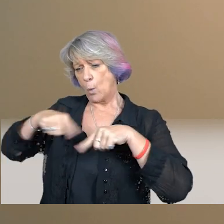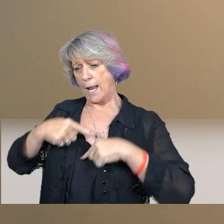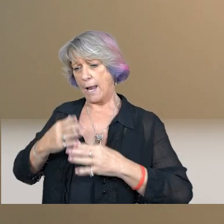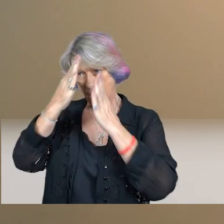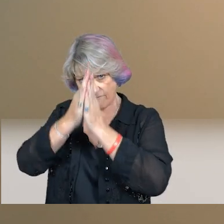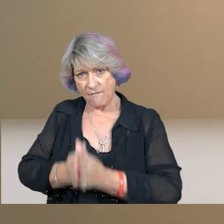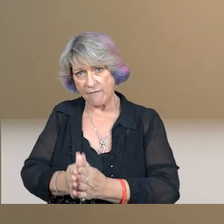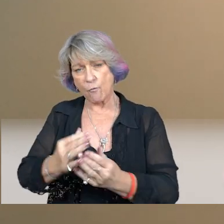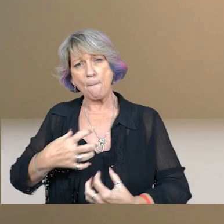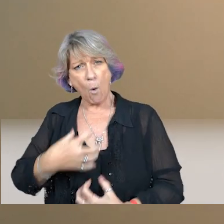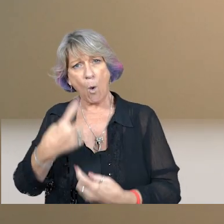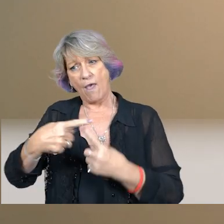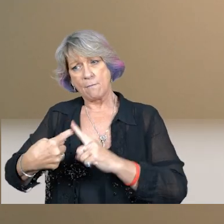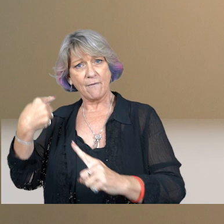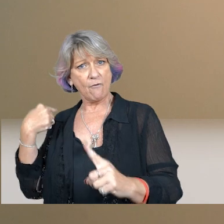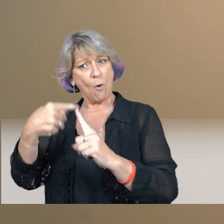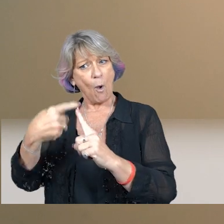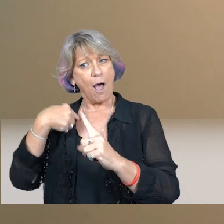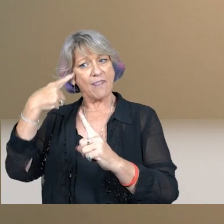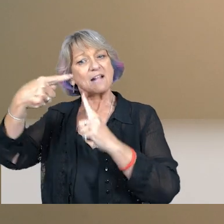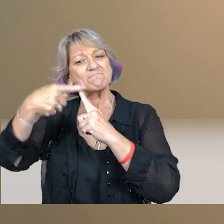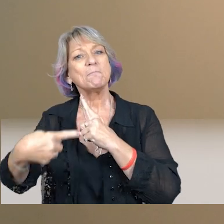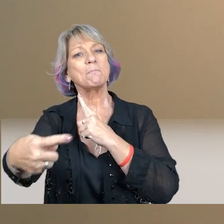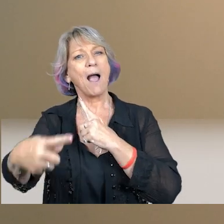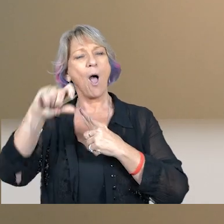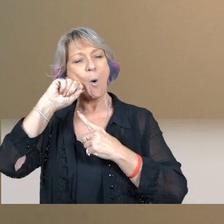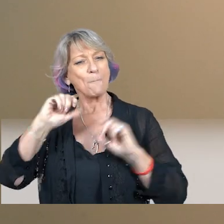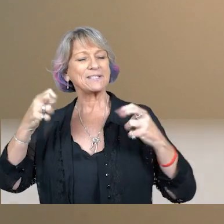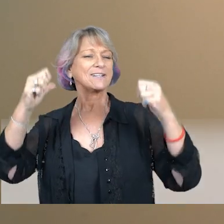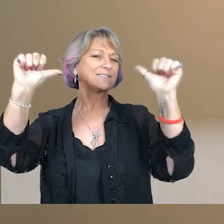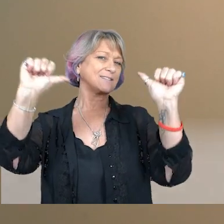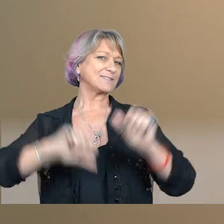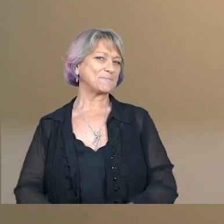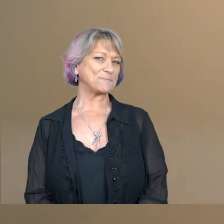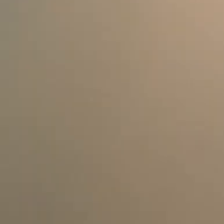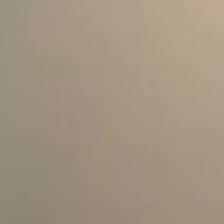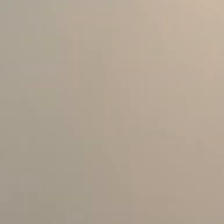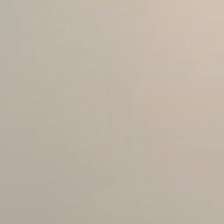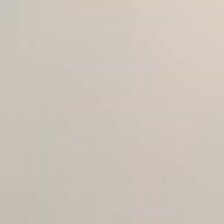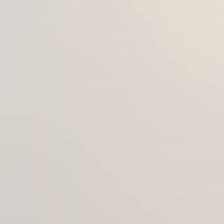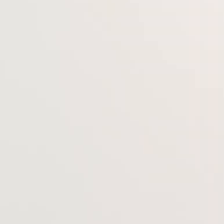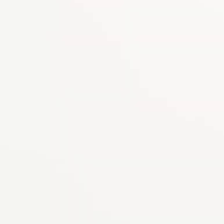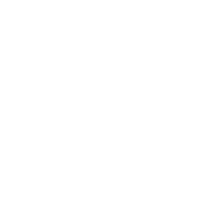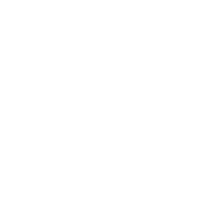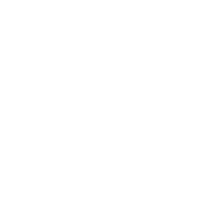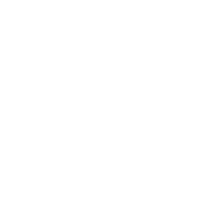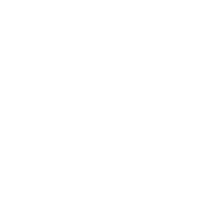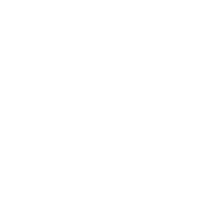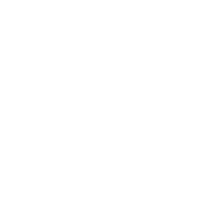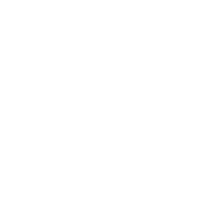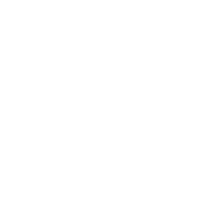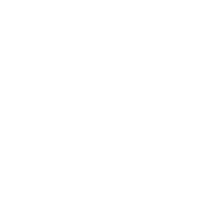are more faithful than we have been up until now, I believe the Council will be a success.